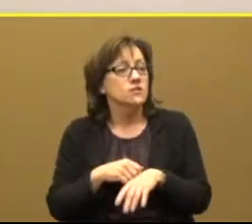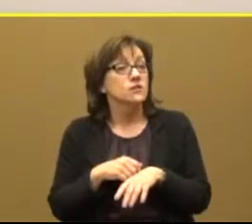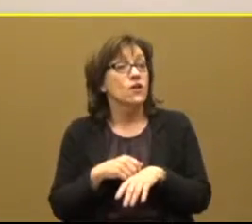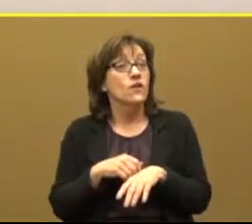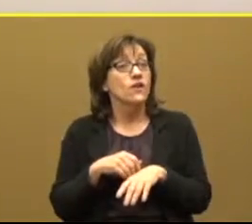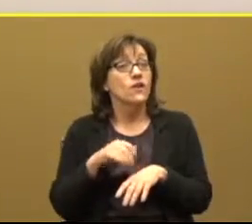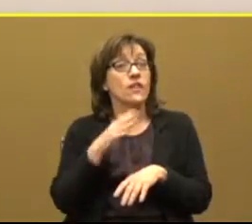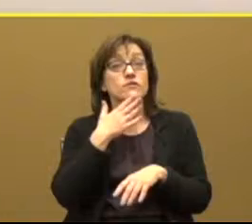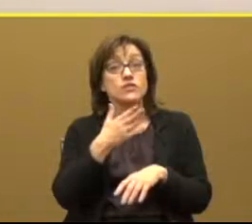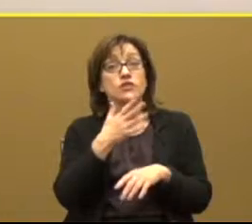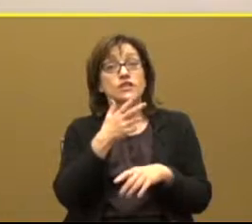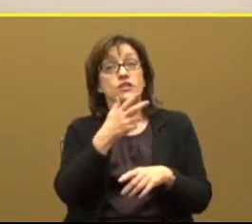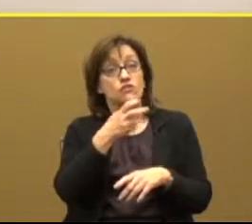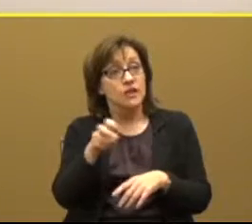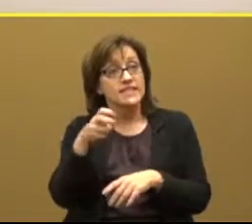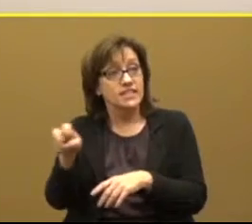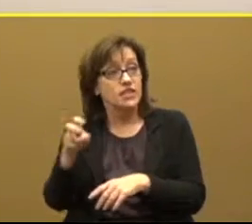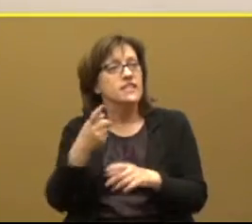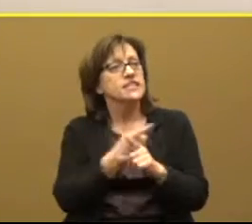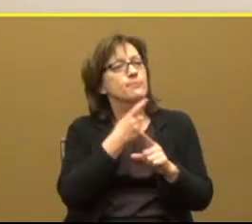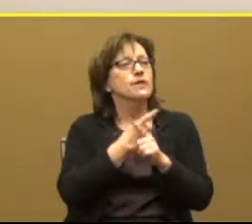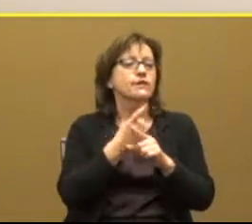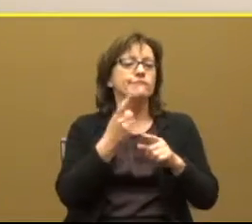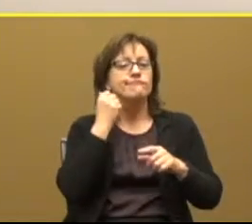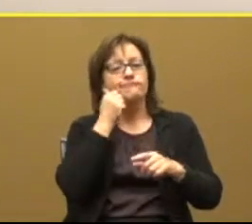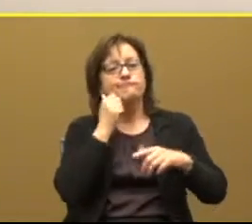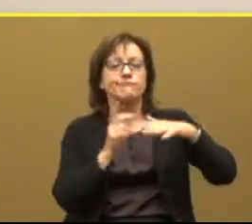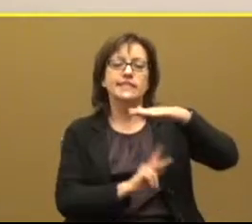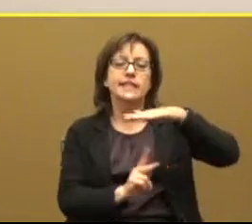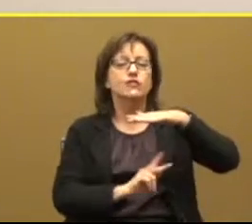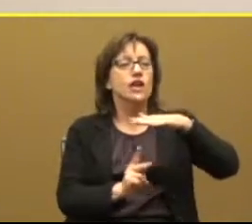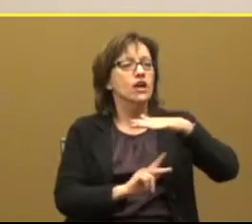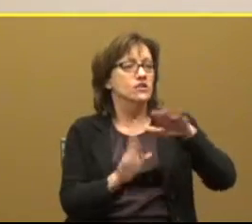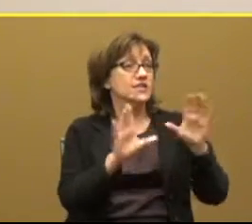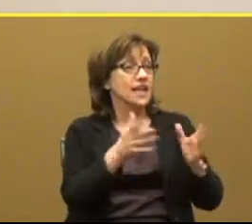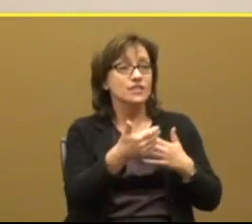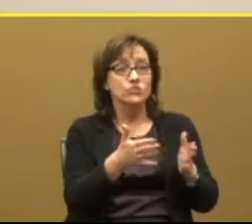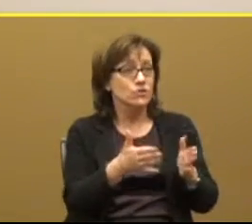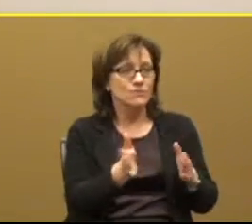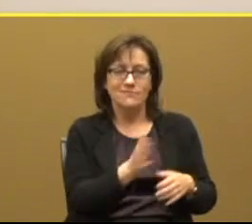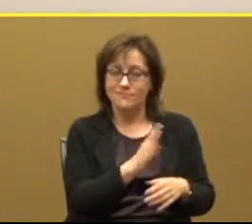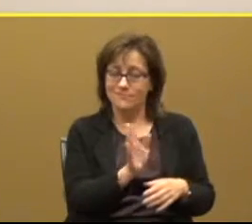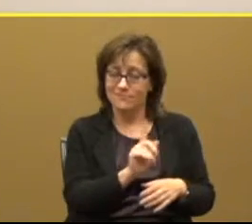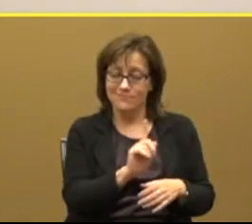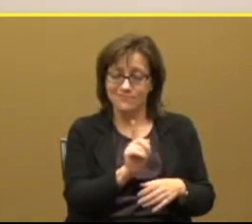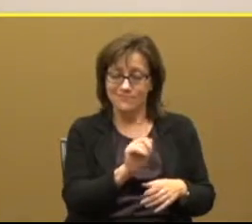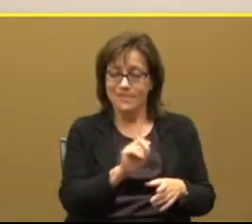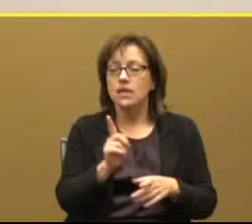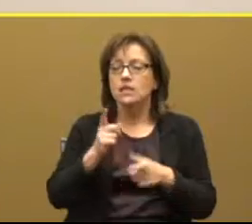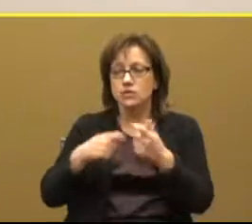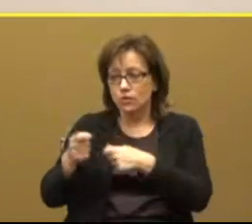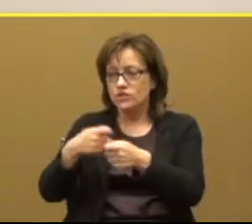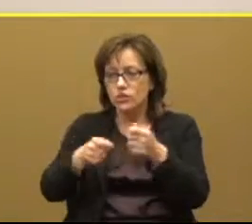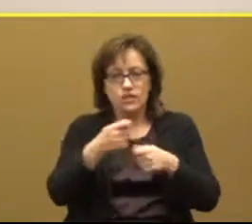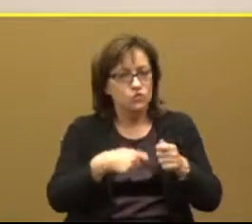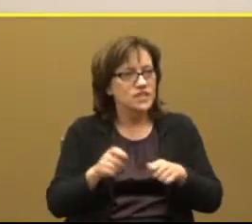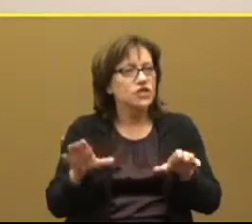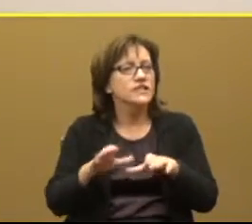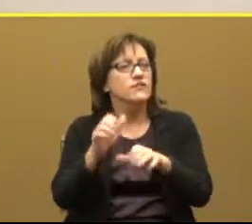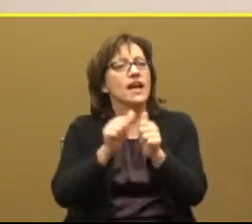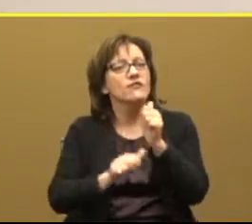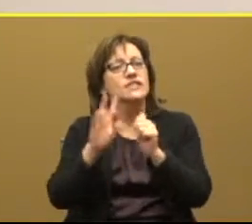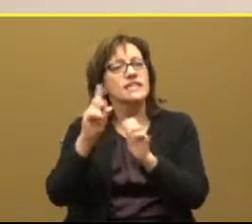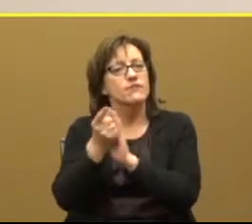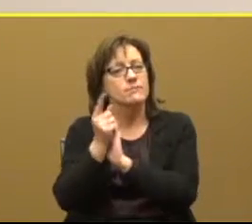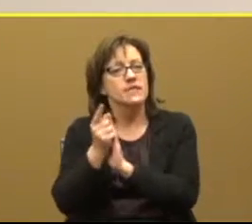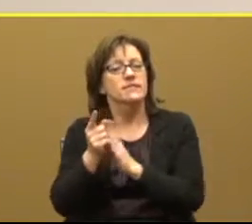go from typical classroom, what I think of as a kindergarten teacher, to I have to transition every 7 minutes. What we did for that classroom